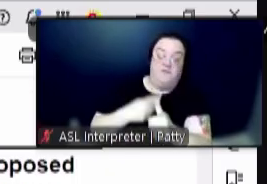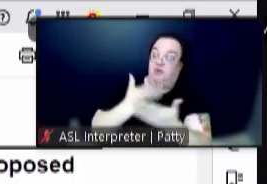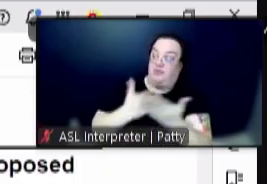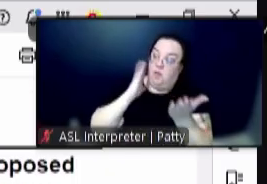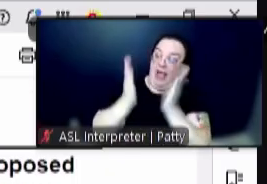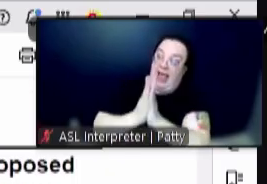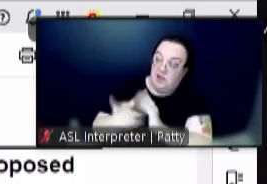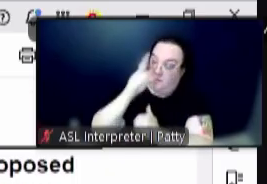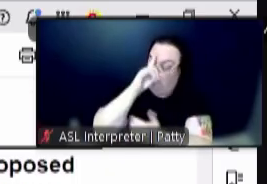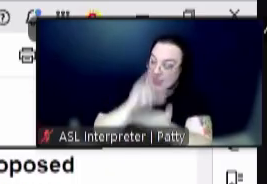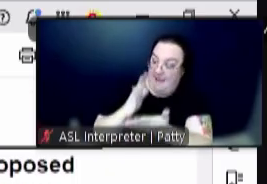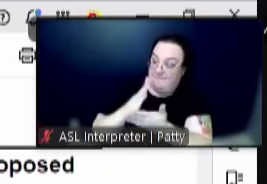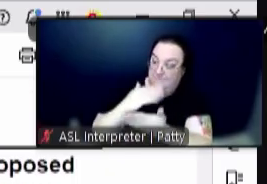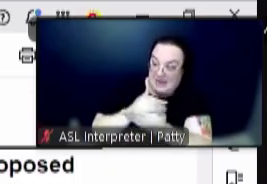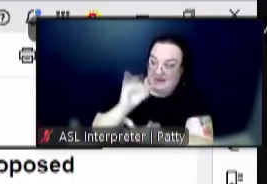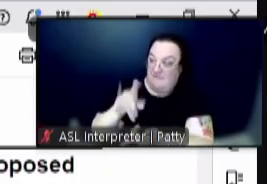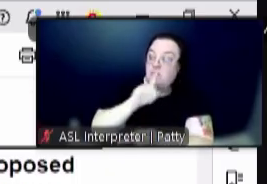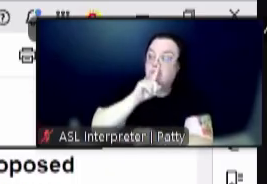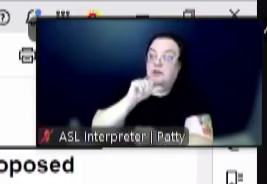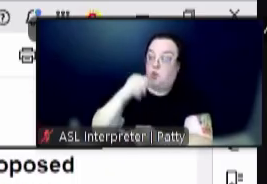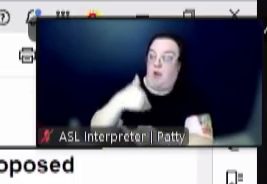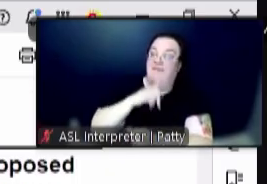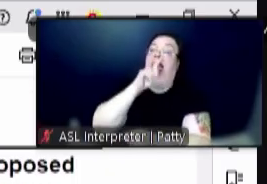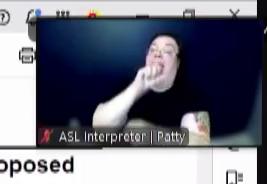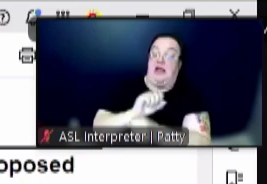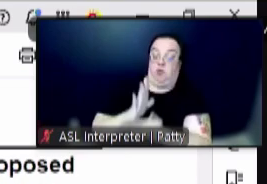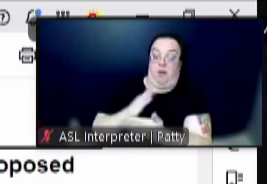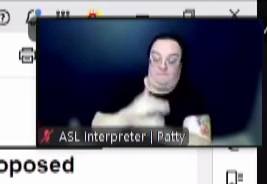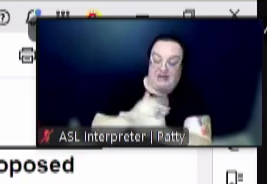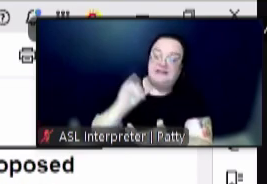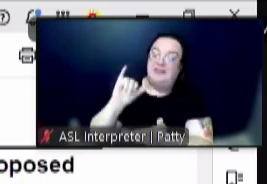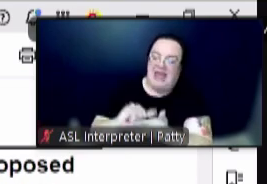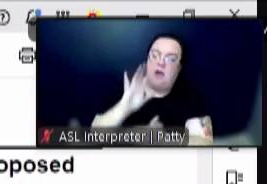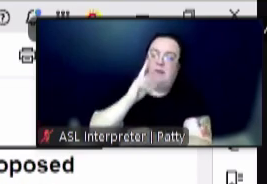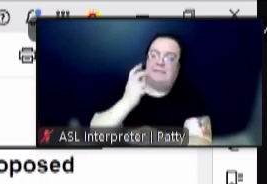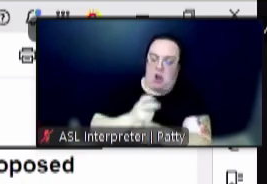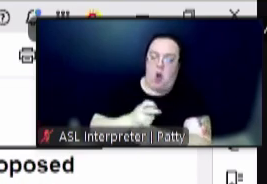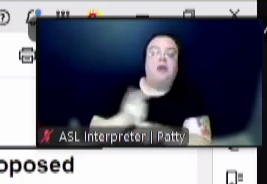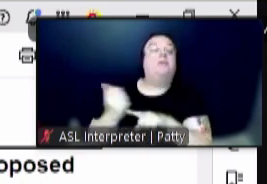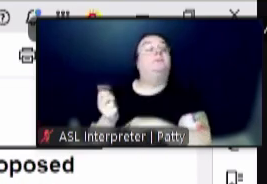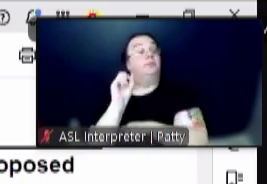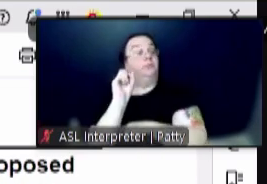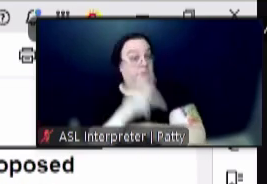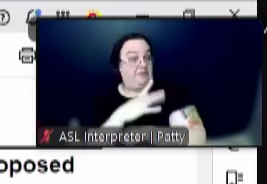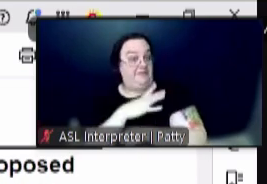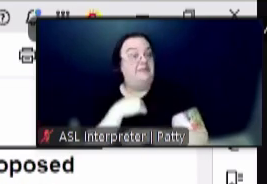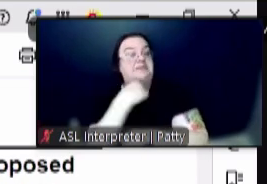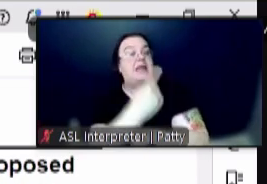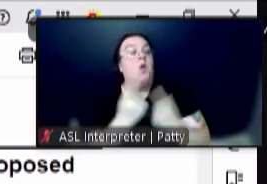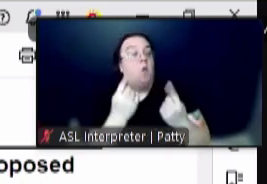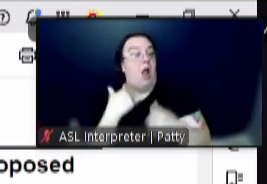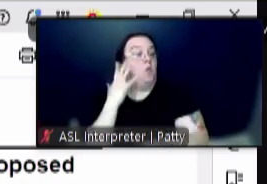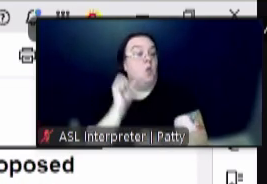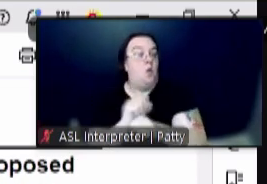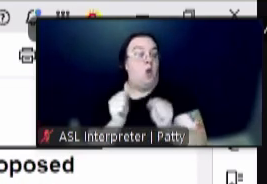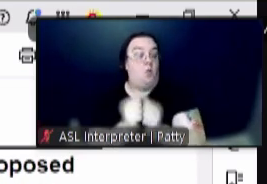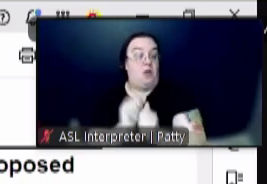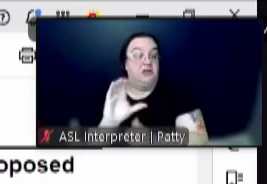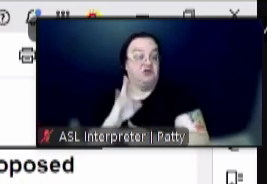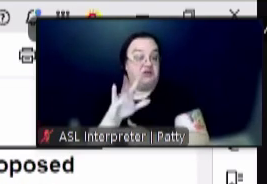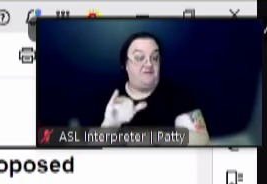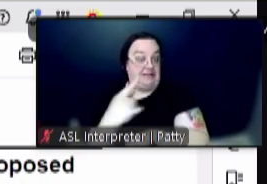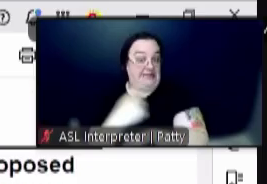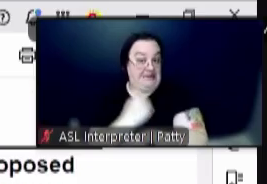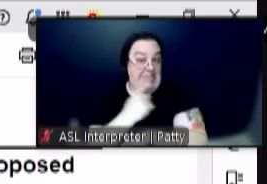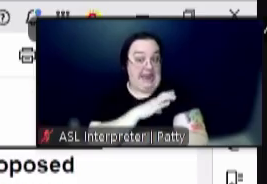And if they don't even have a budget, then it's So- very hard to kind of go through. So I'll tell you what, I'll work with the Cheverly Day Committee on